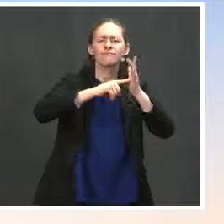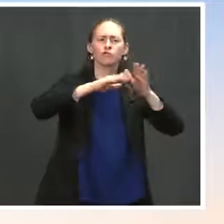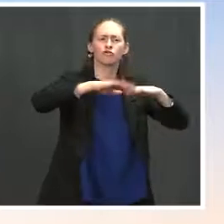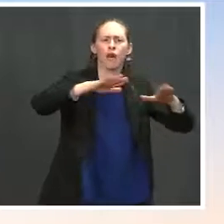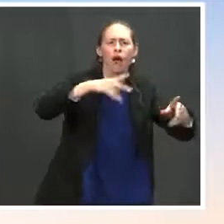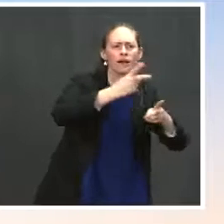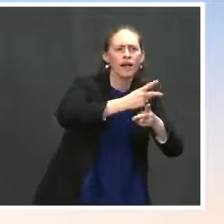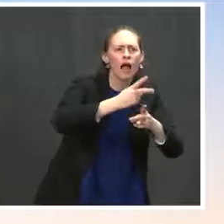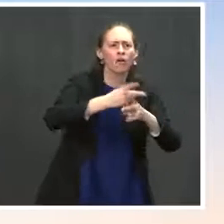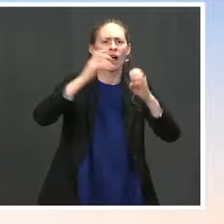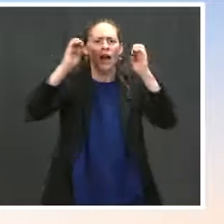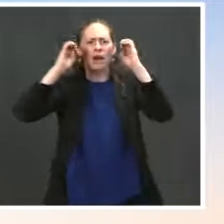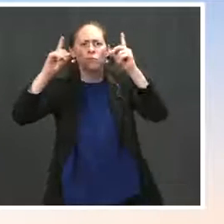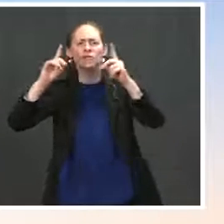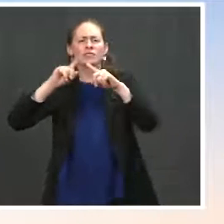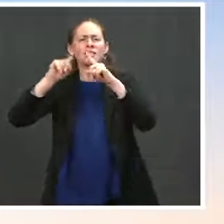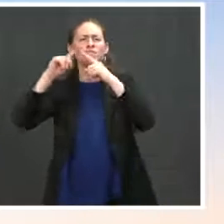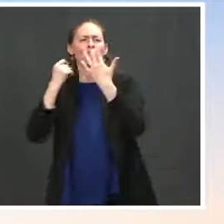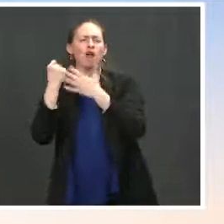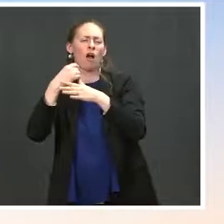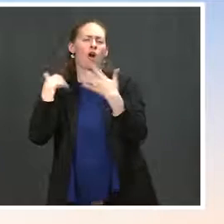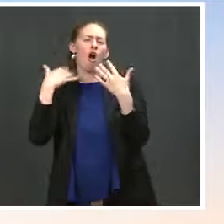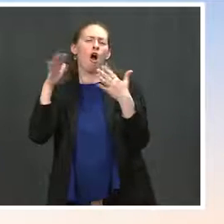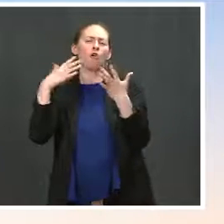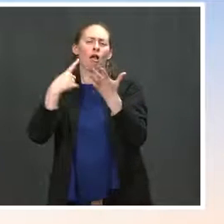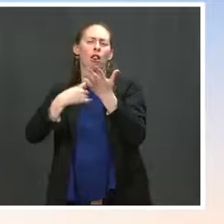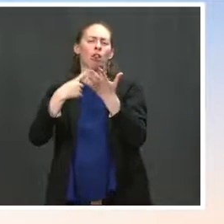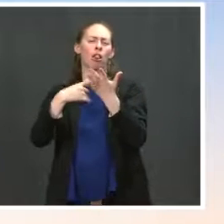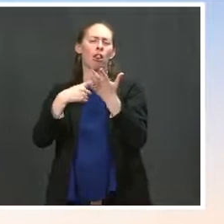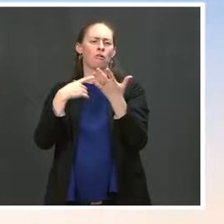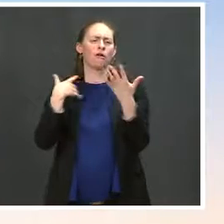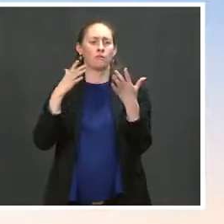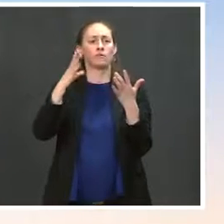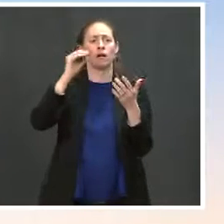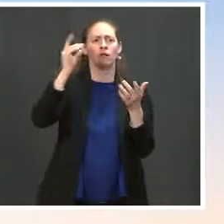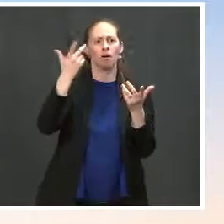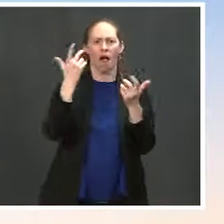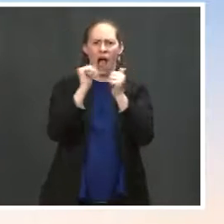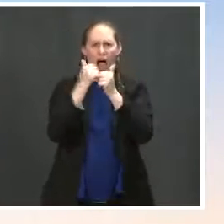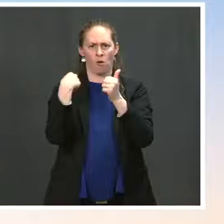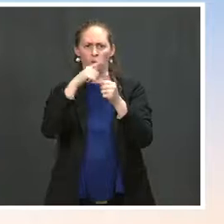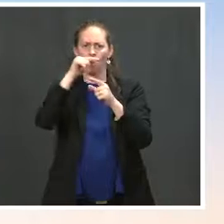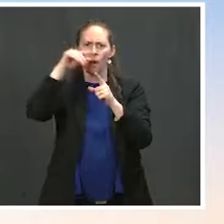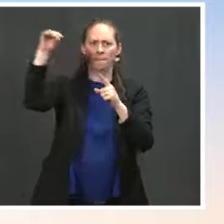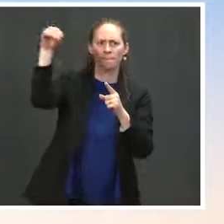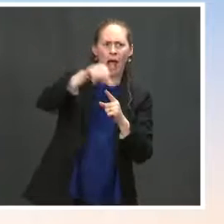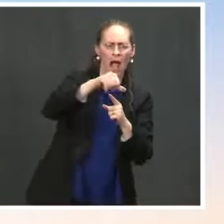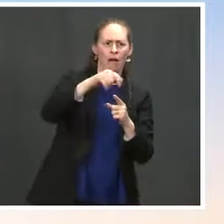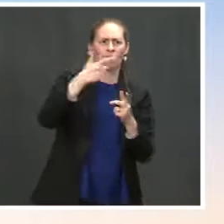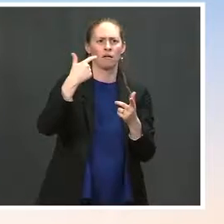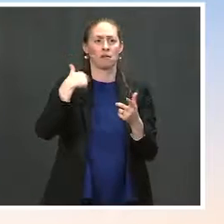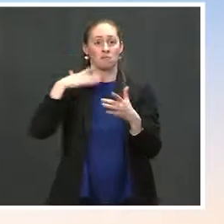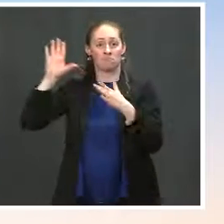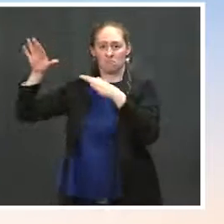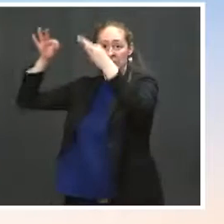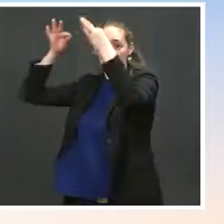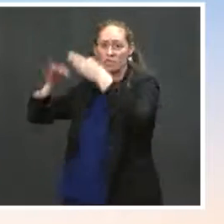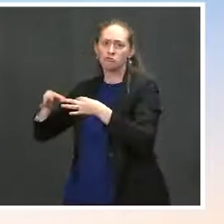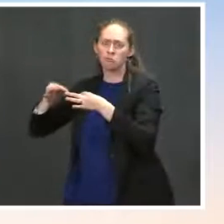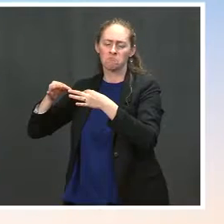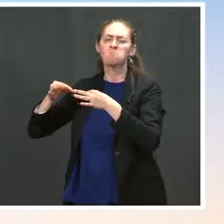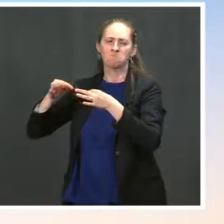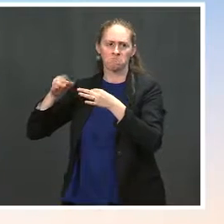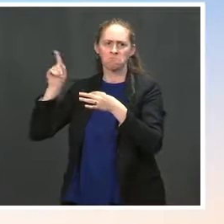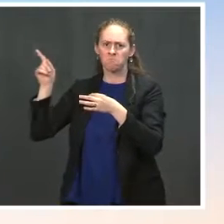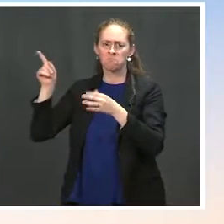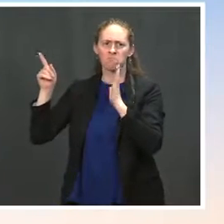priorities to him that we've talked about, as well as the pay-fors. So I can't get ahead. I'm not going to get ahead of him making final decisions, but the package